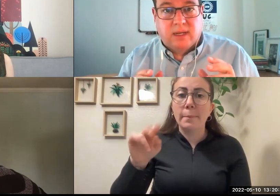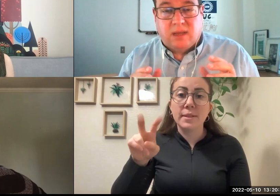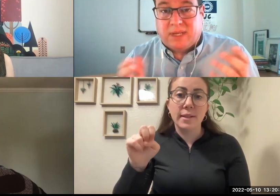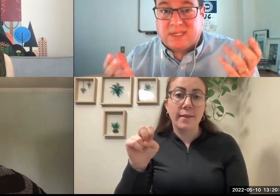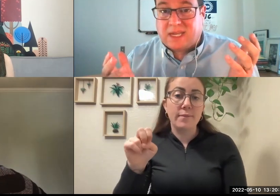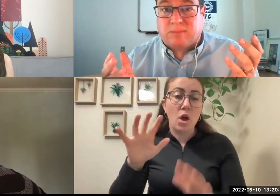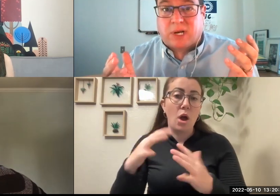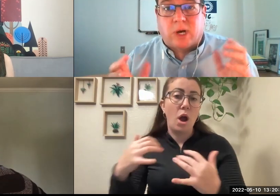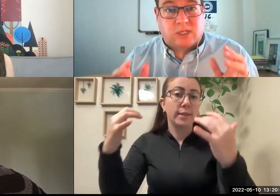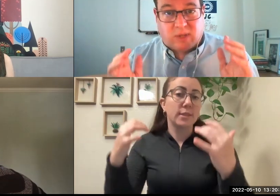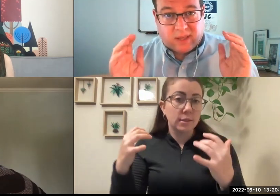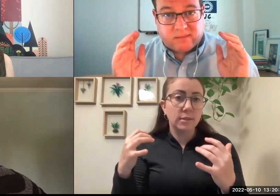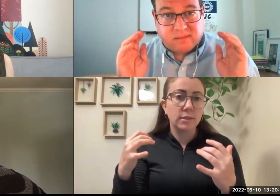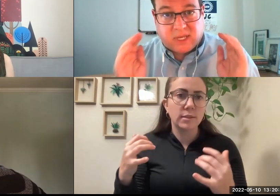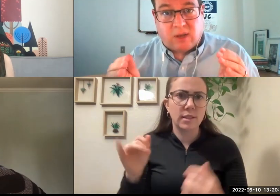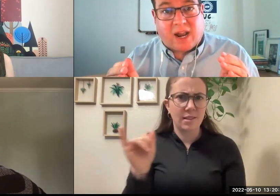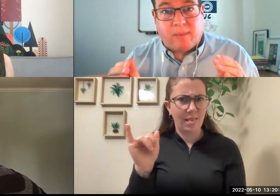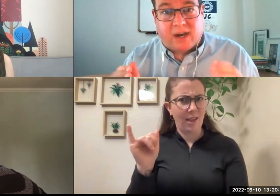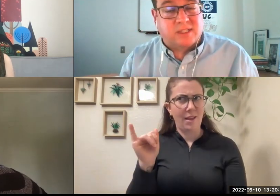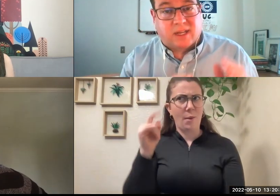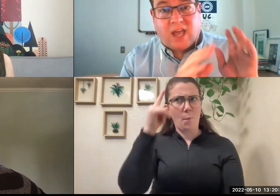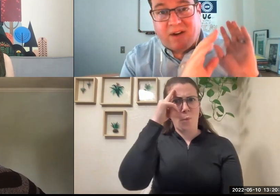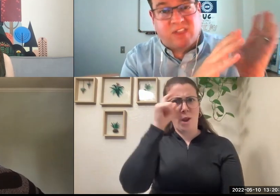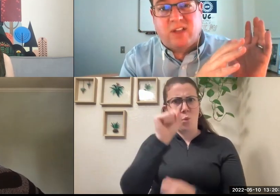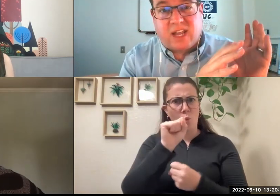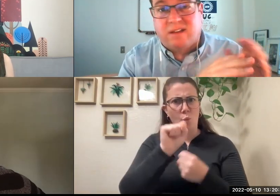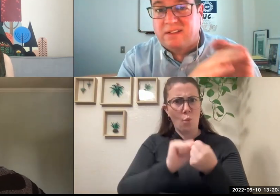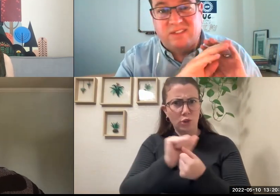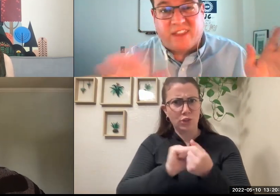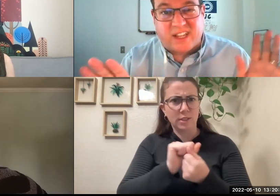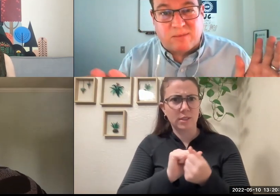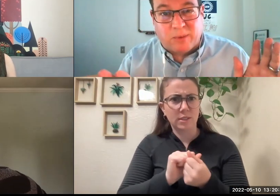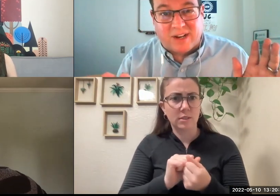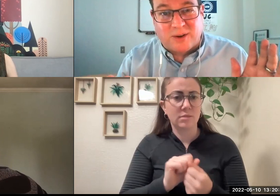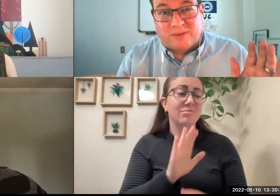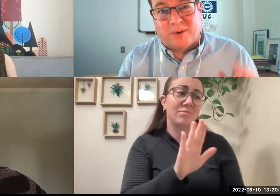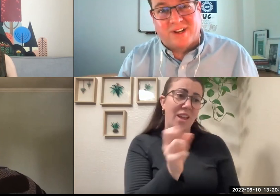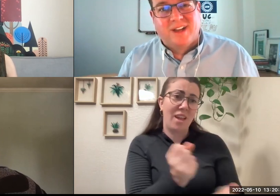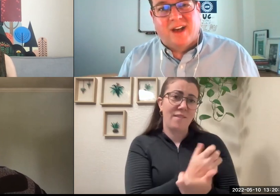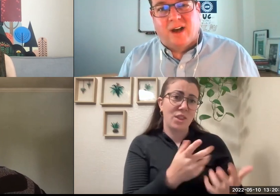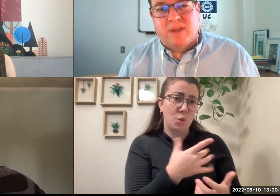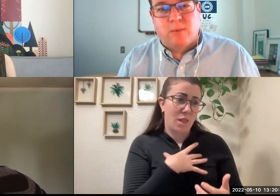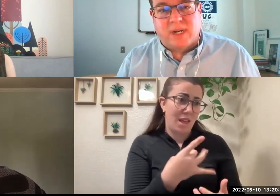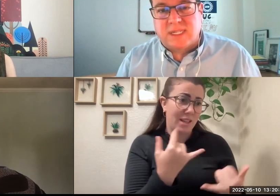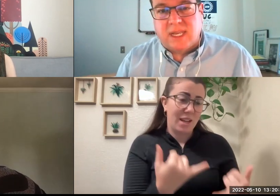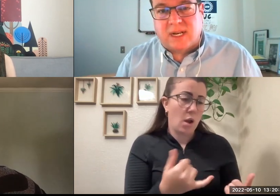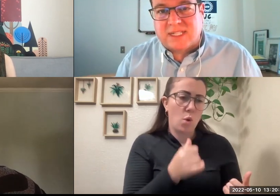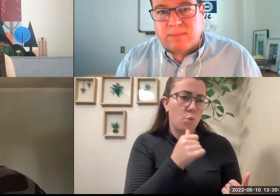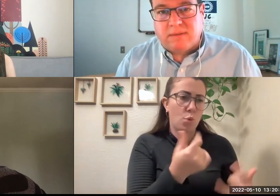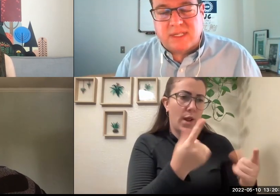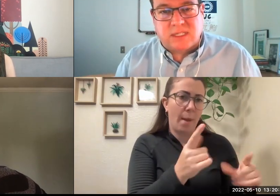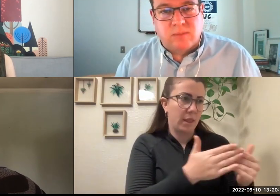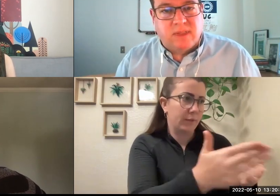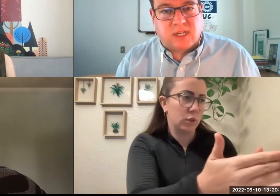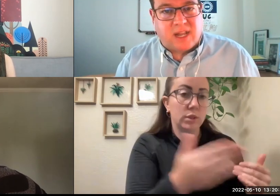down. Basically, it's kind of like brainwashing where they like tell you about how bad it is. Like everything you like now, none of that's going to be the way it is going forward. If you want to see an